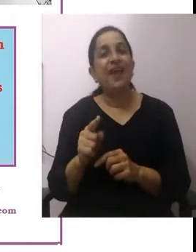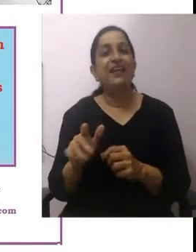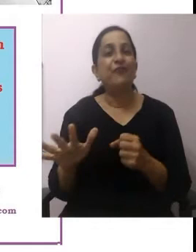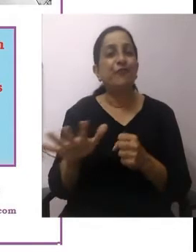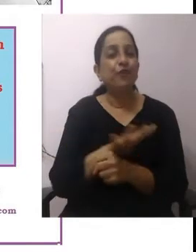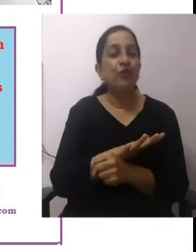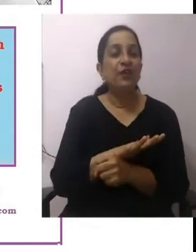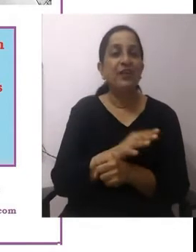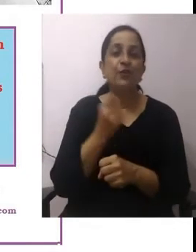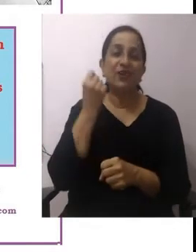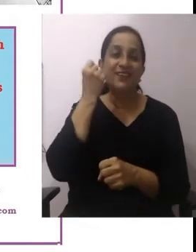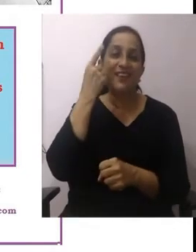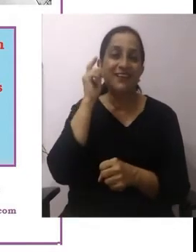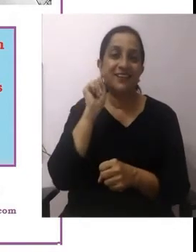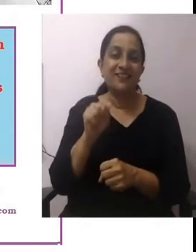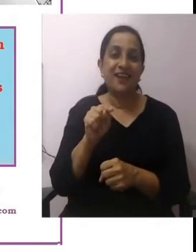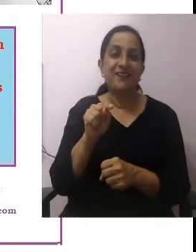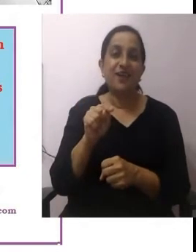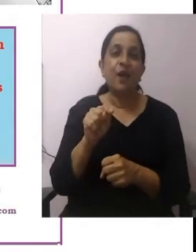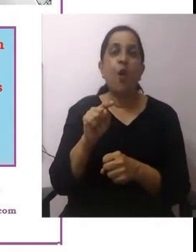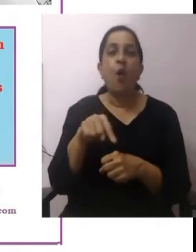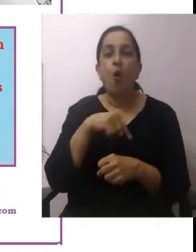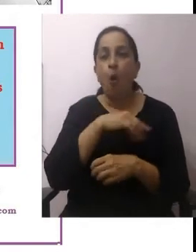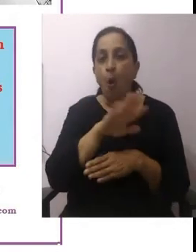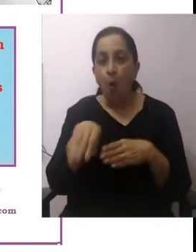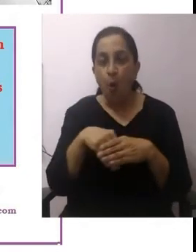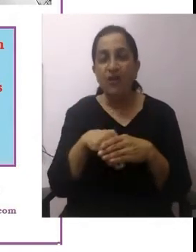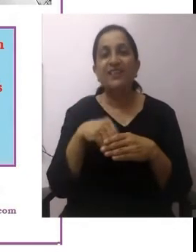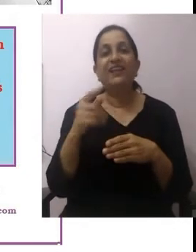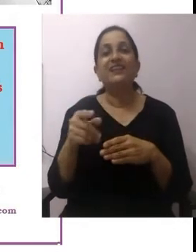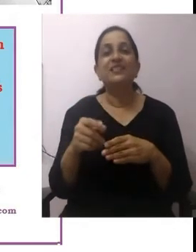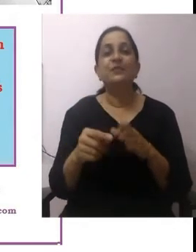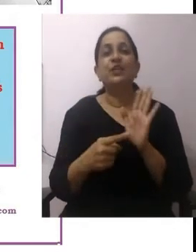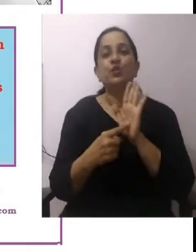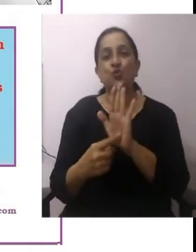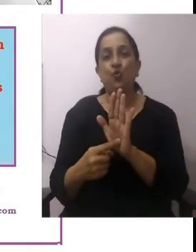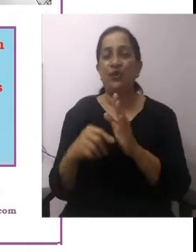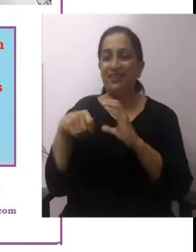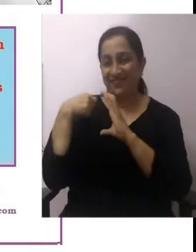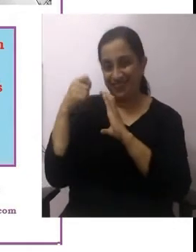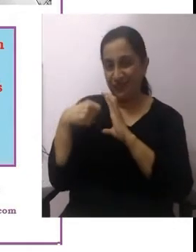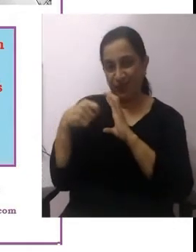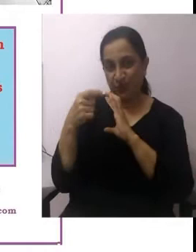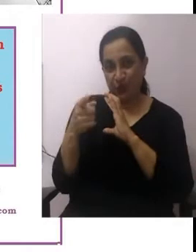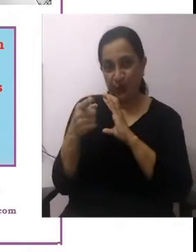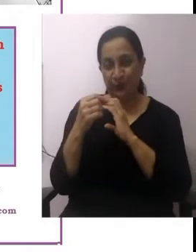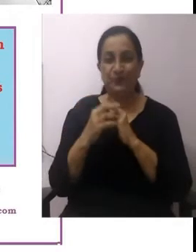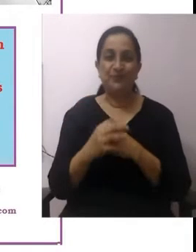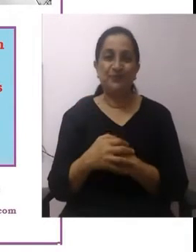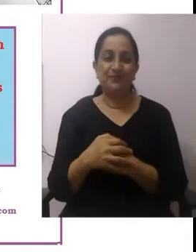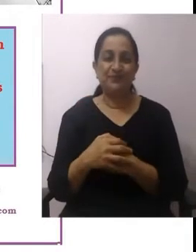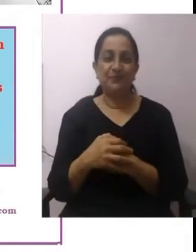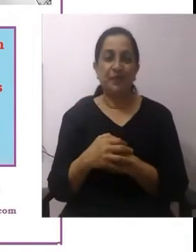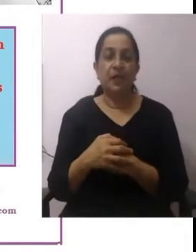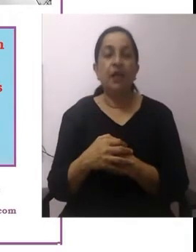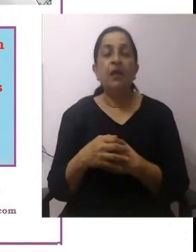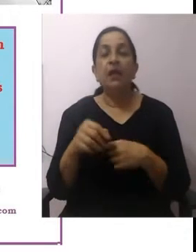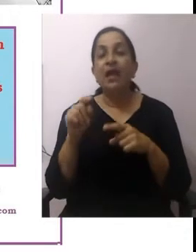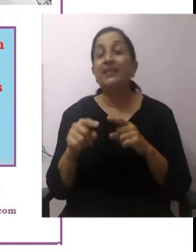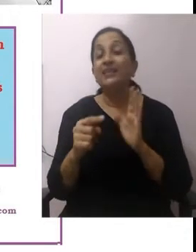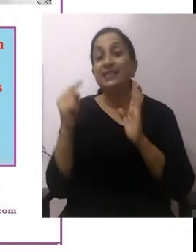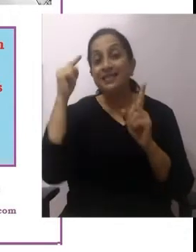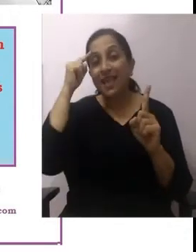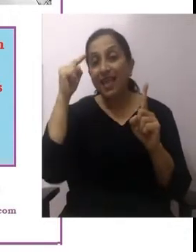complete picture of the entire video, and it is aimed